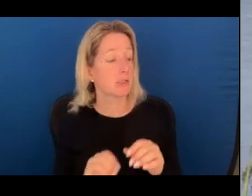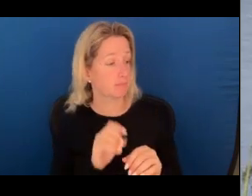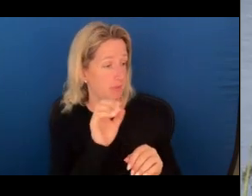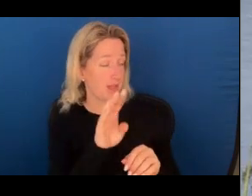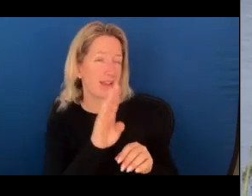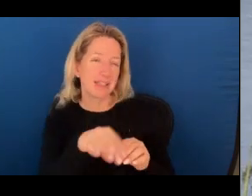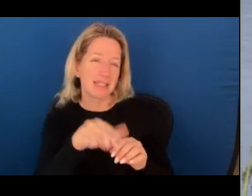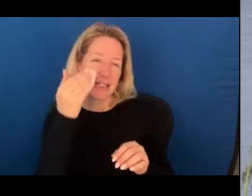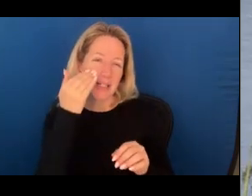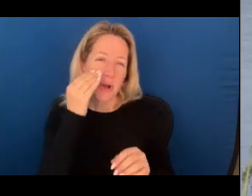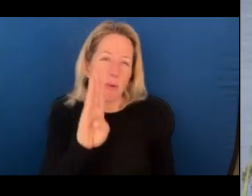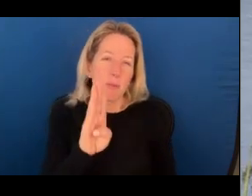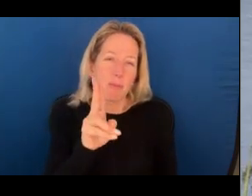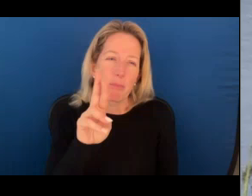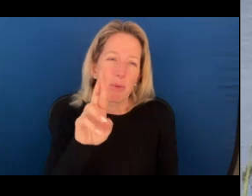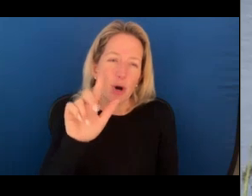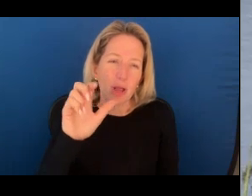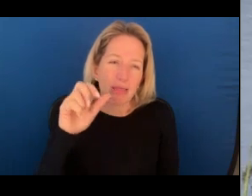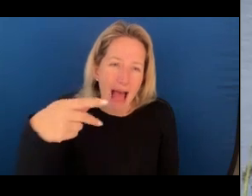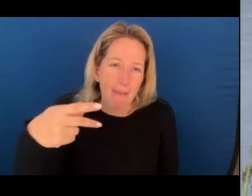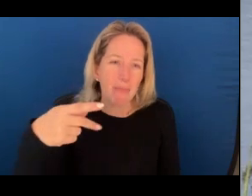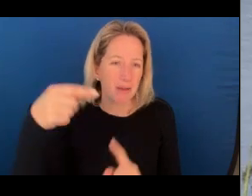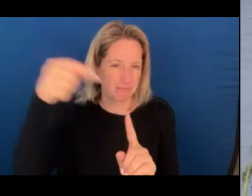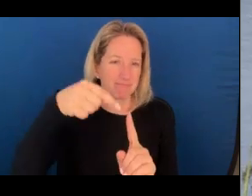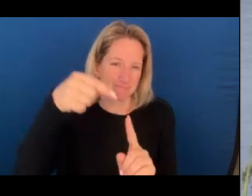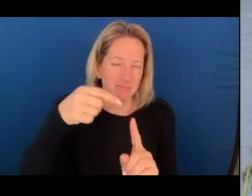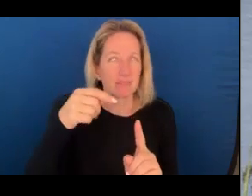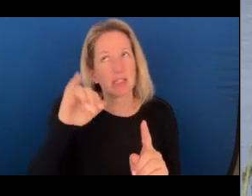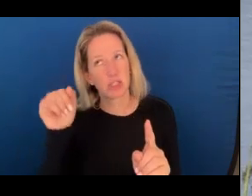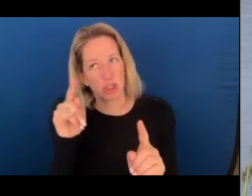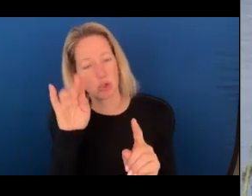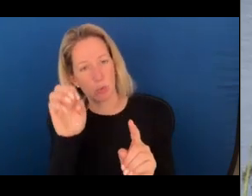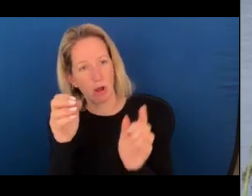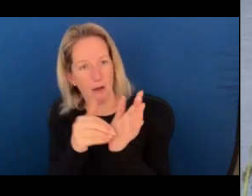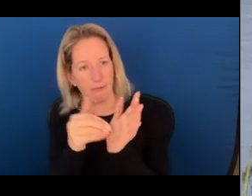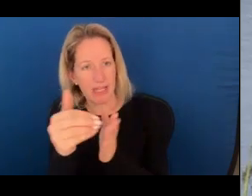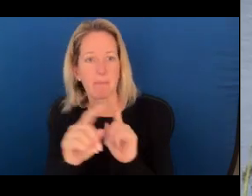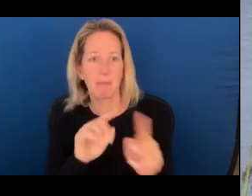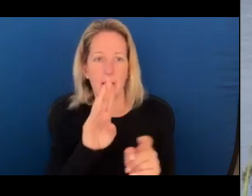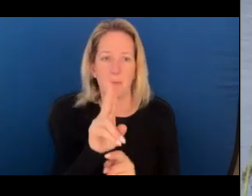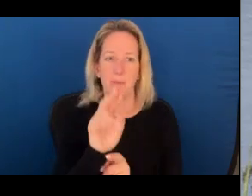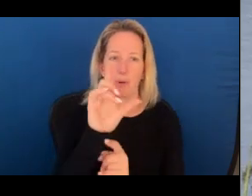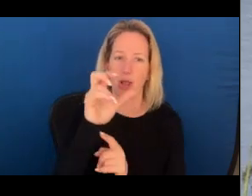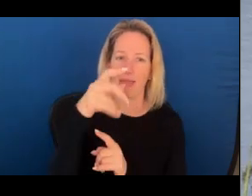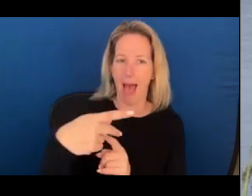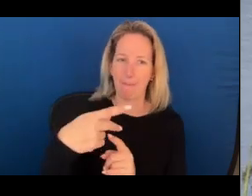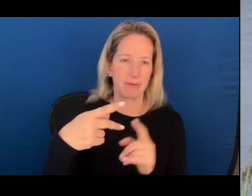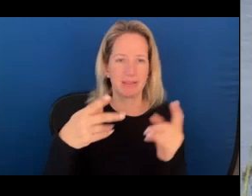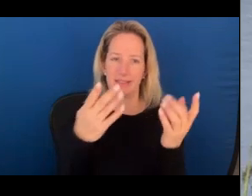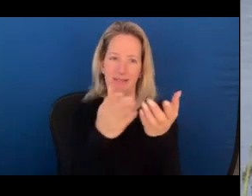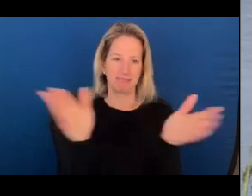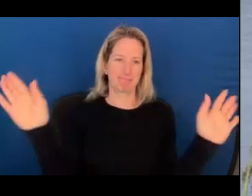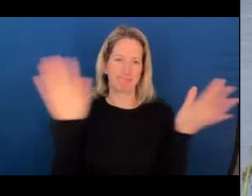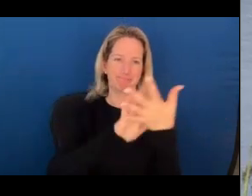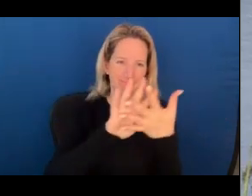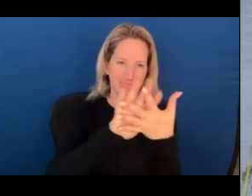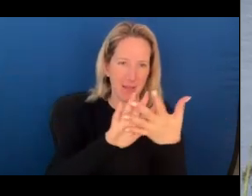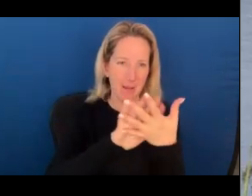burlap, oftentimes that's jute, although burlap I have found is a really vague term that doesn't actually mean anything, but it's often